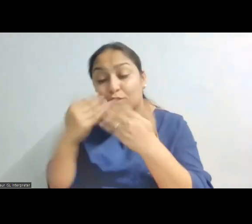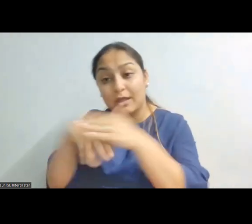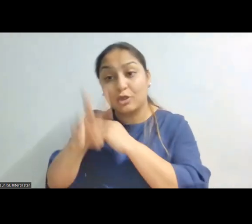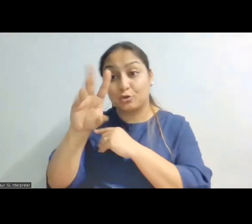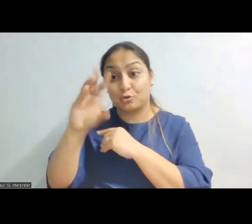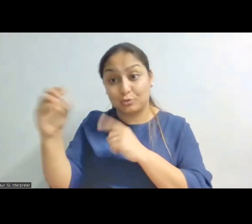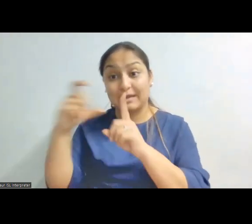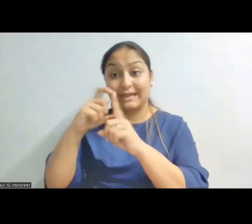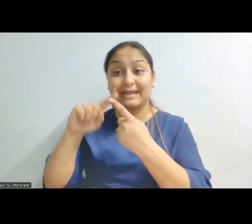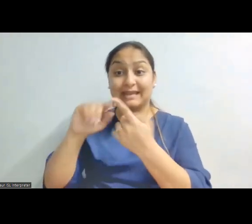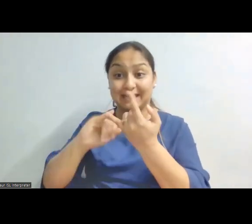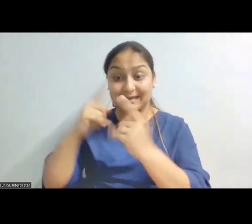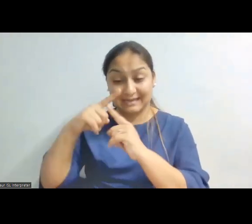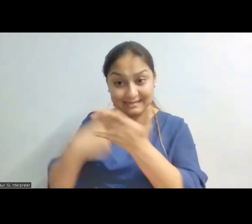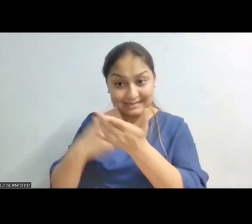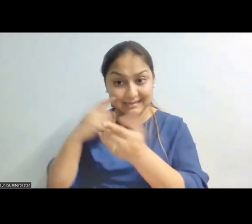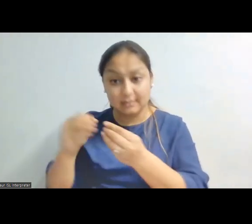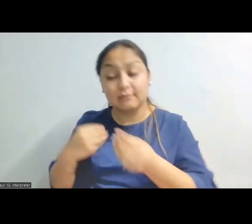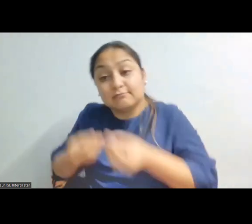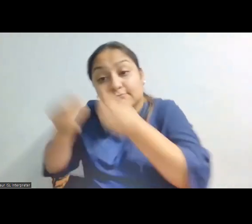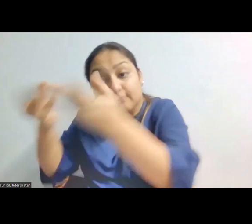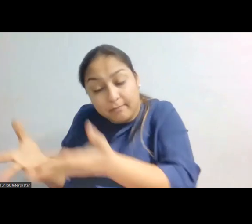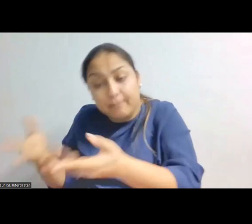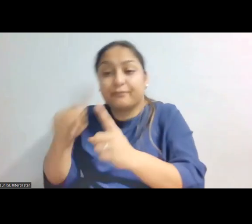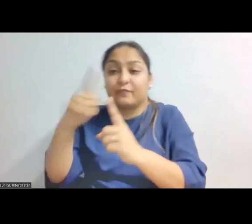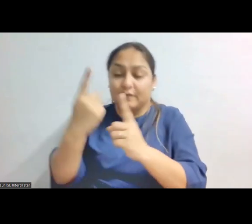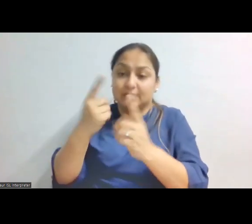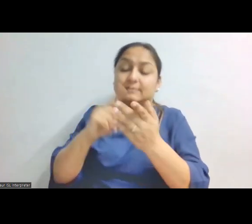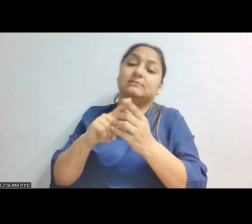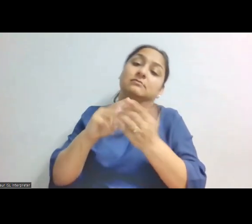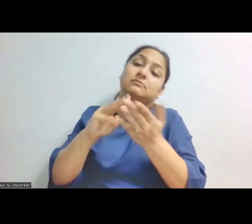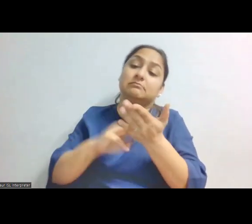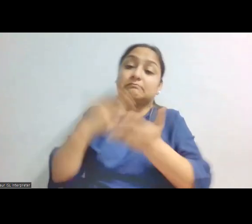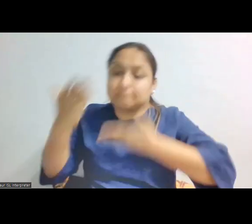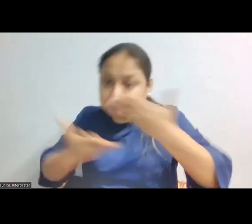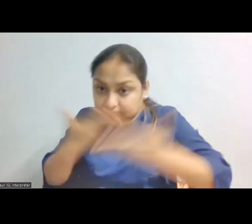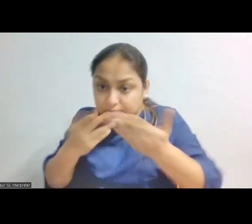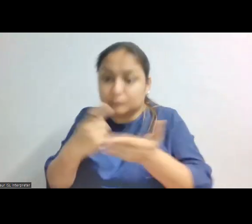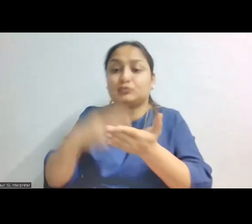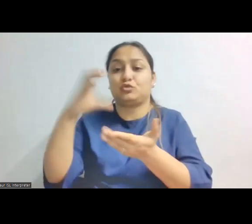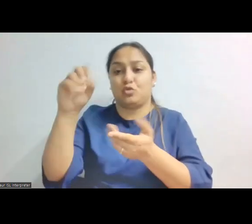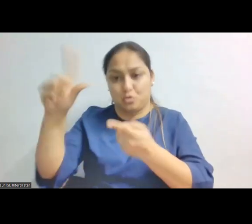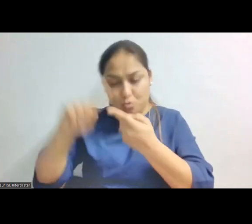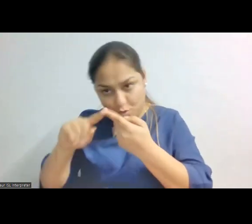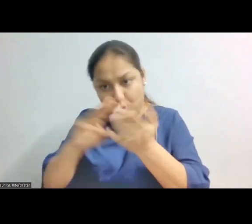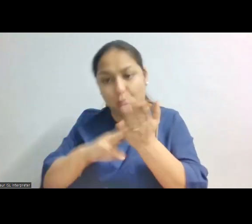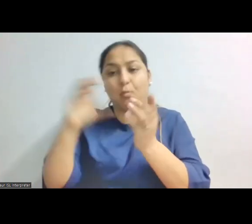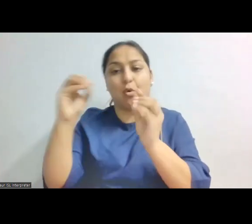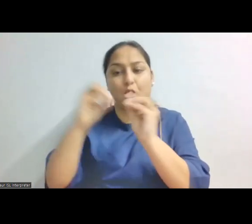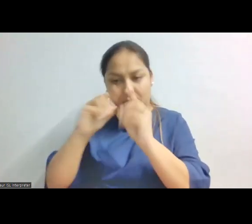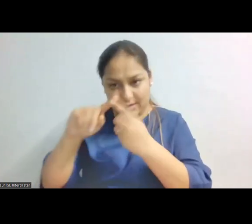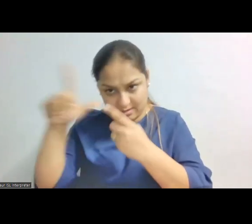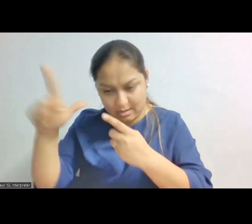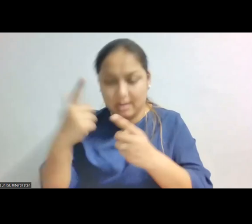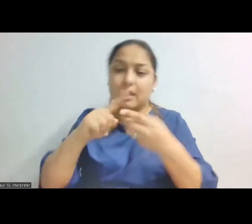being taken care of, where we provide the first thing is a mentor, coaching, role model from the local district, economic